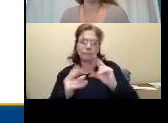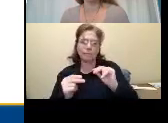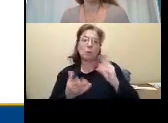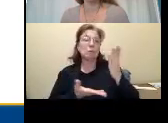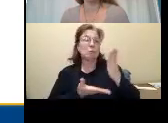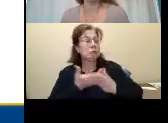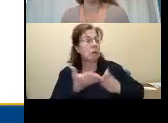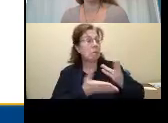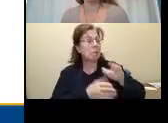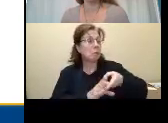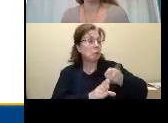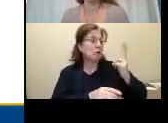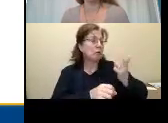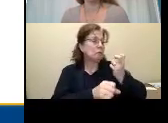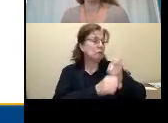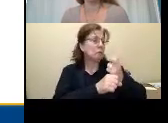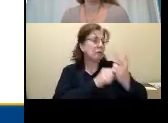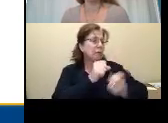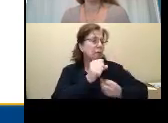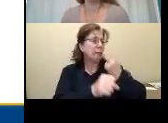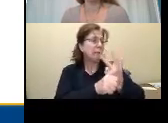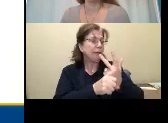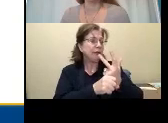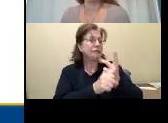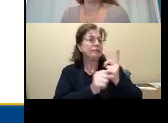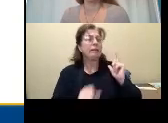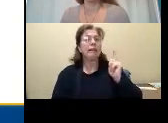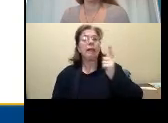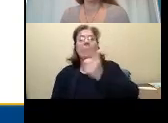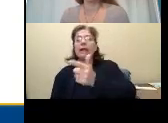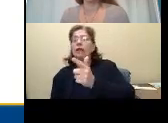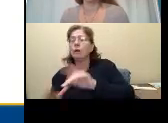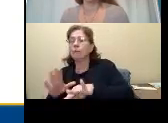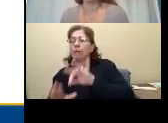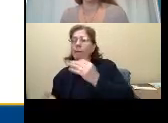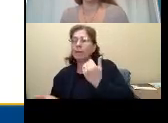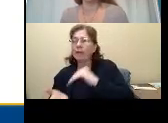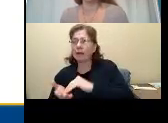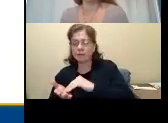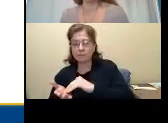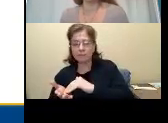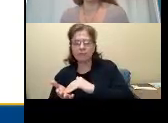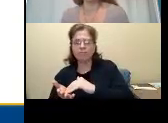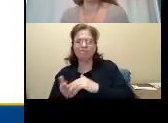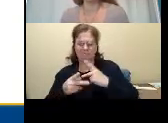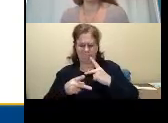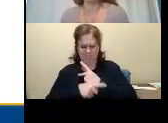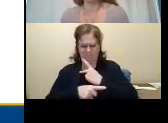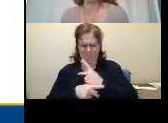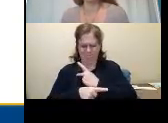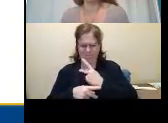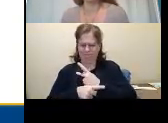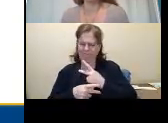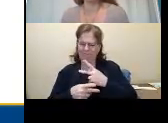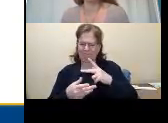for 2 or 3 years and then continued smoking later, and so these calculations can be a little bit